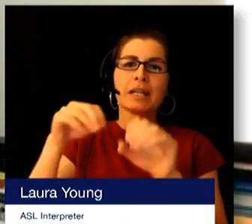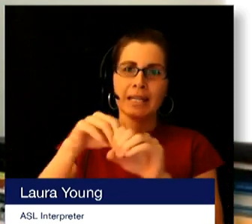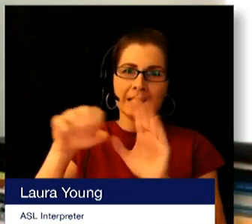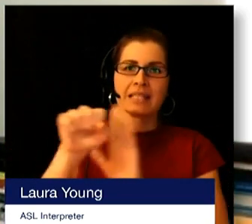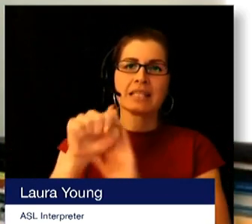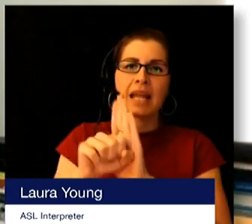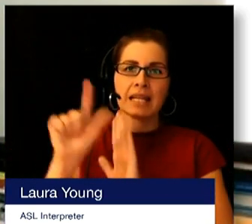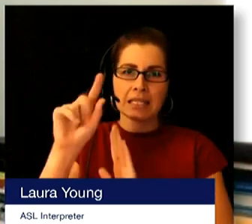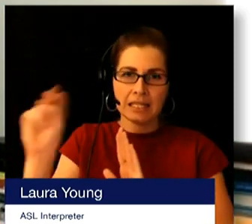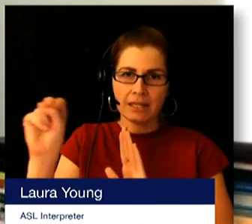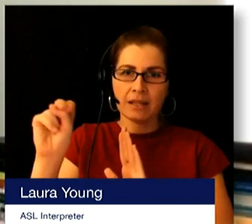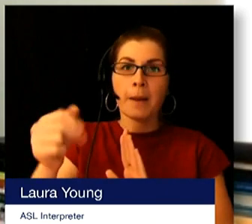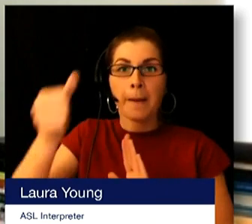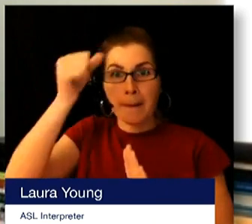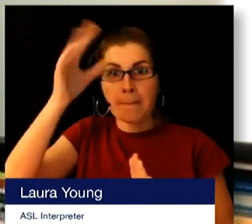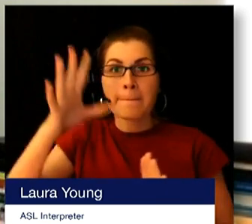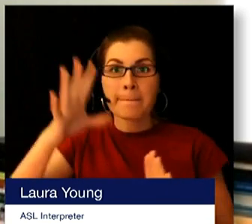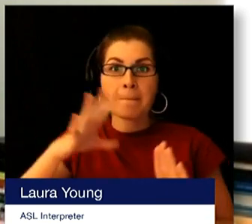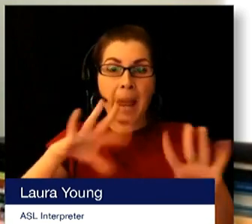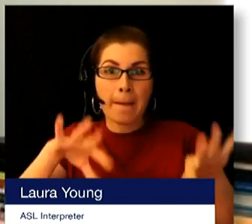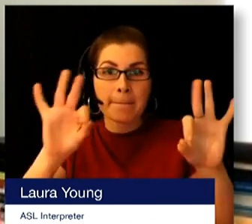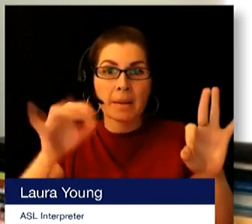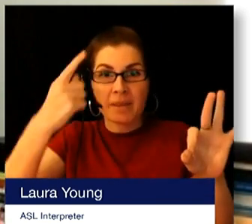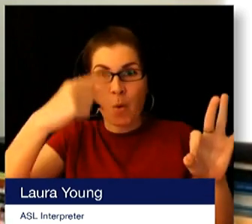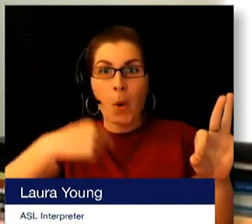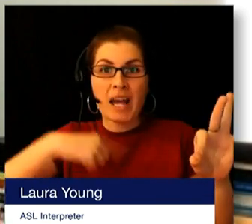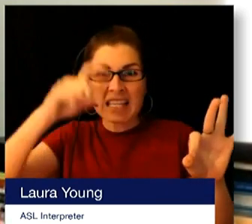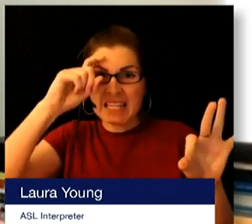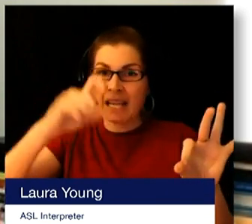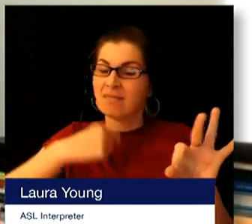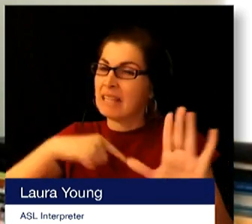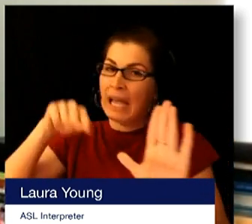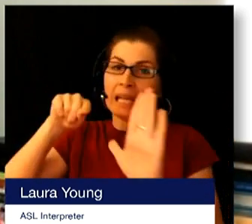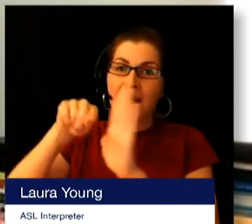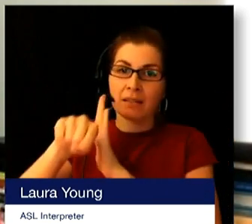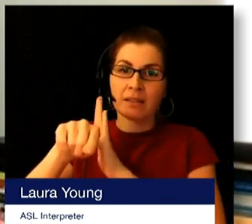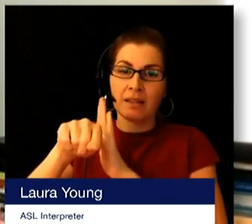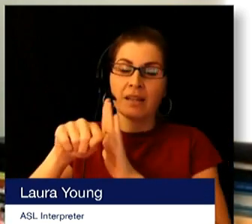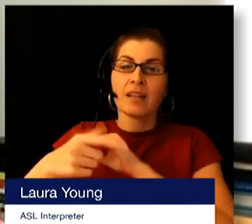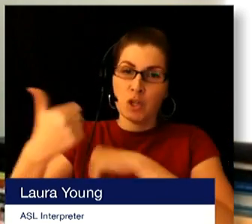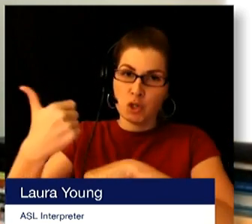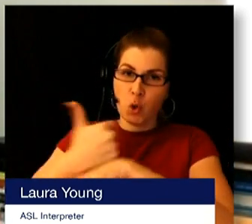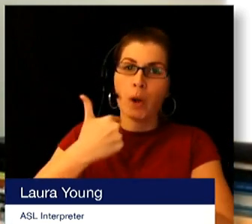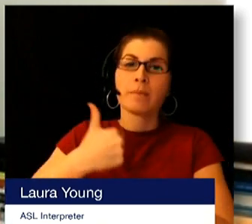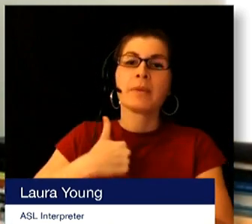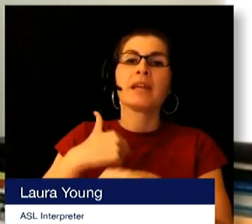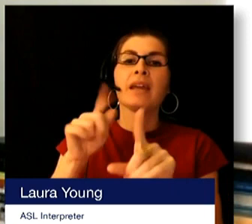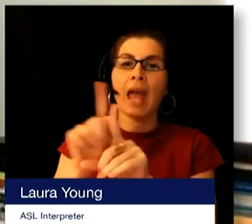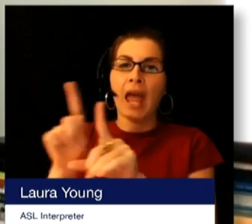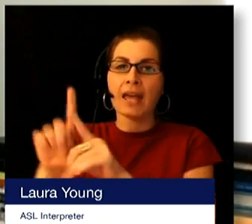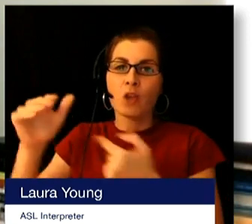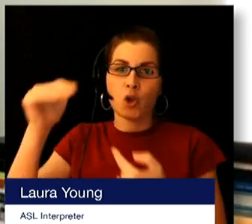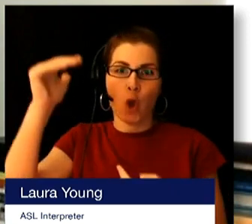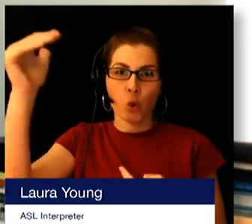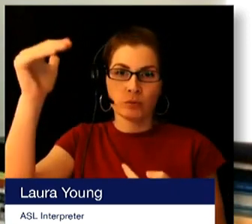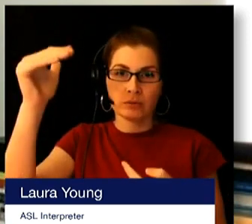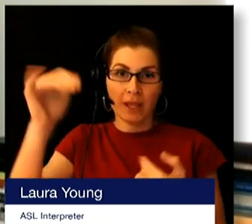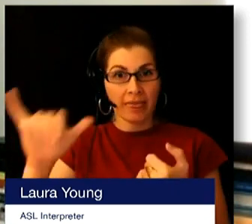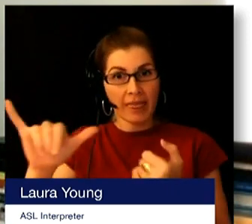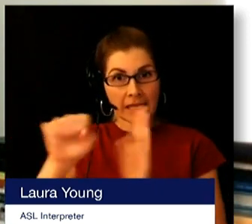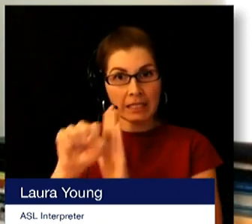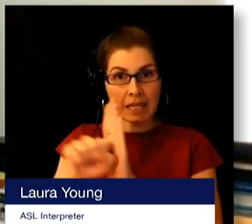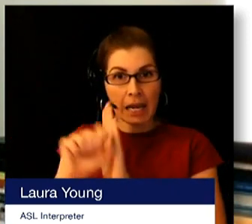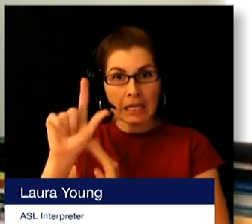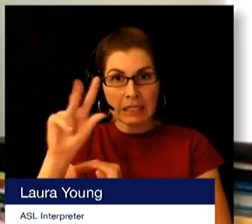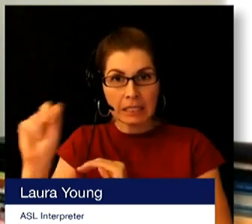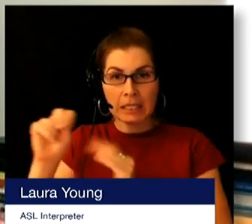I killed a man who had picked me up for sex, and I was charged as an adult. In this state, that means that I was